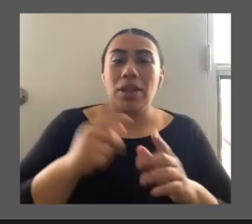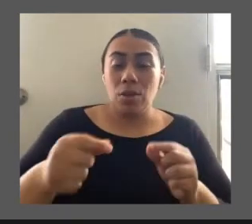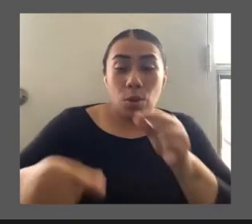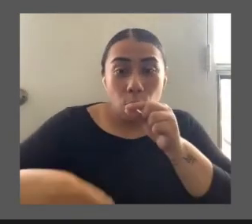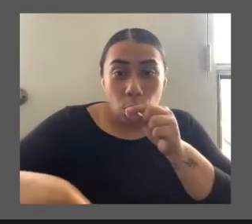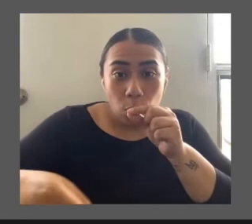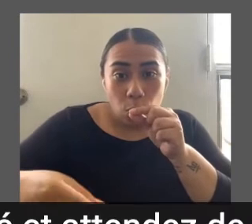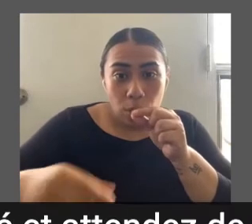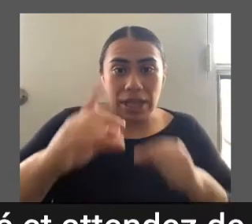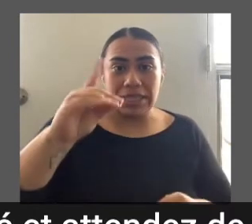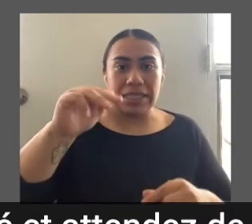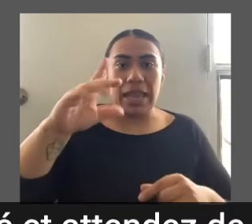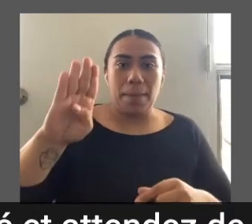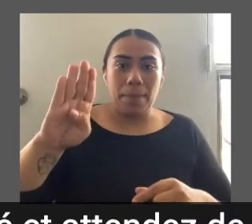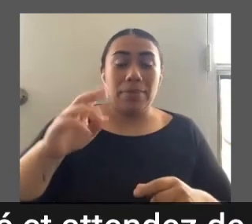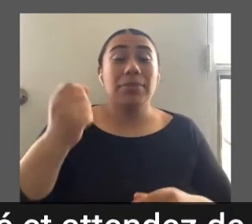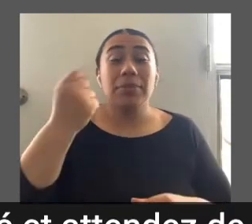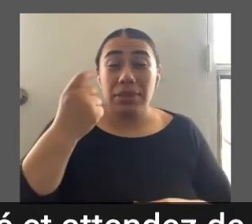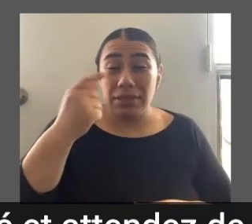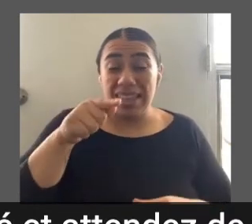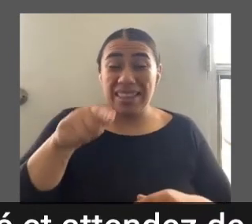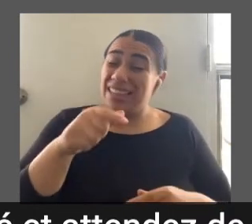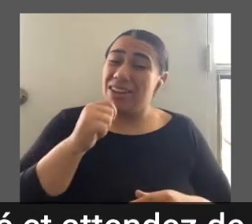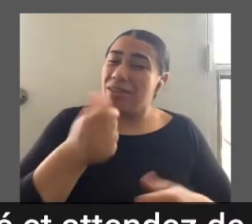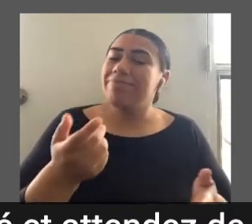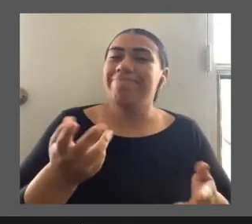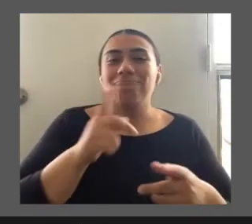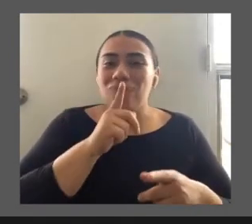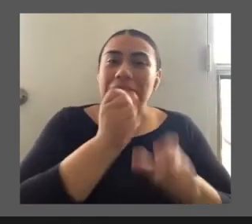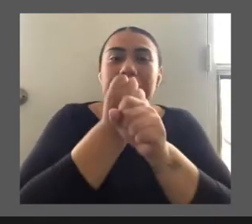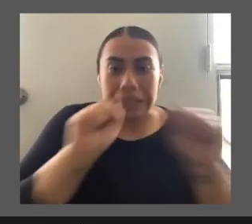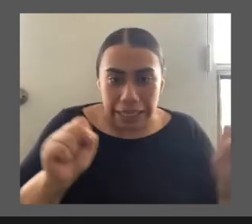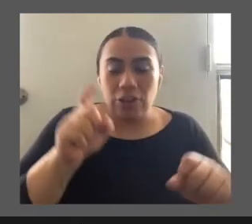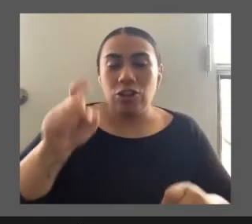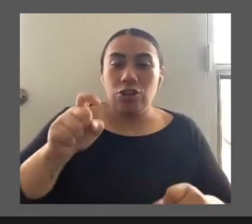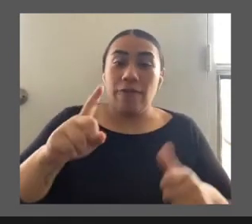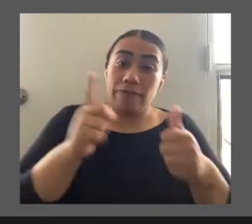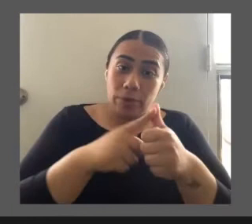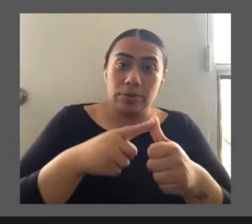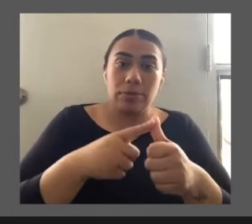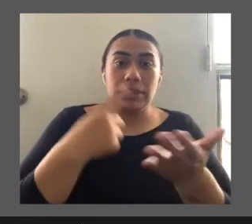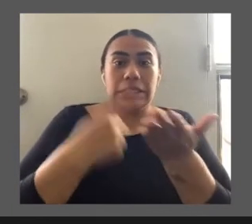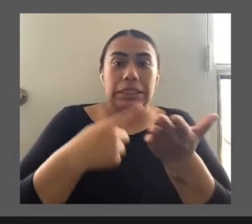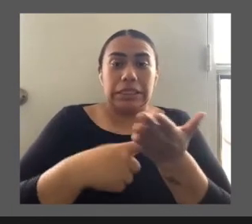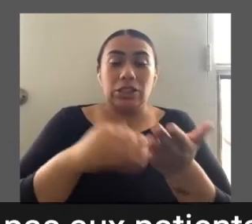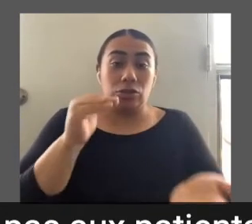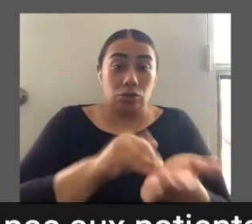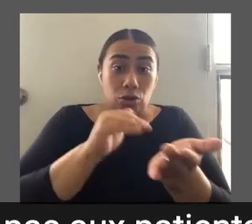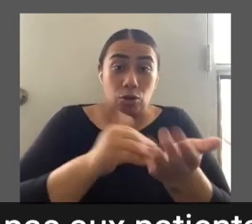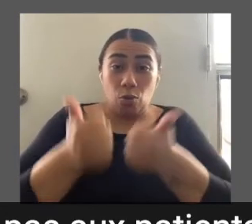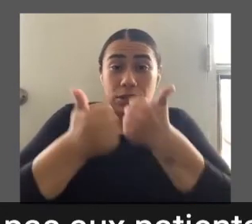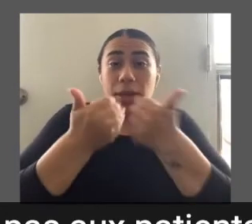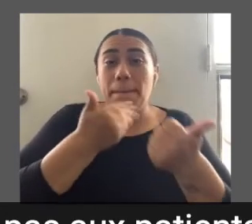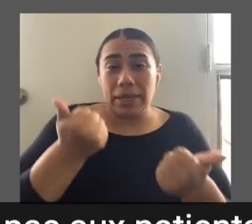slow. Always start with a small amount and wait to see how you feel before consuming more. These highly concentrated products are not suitable